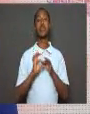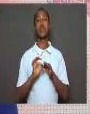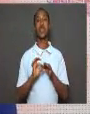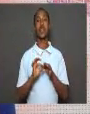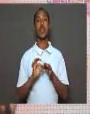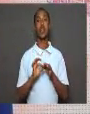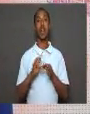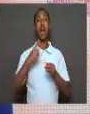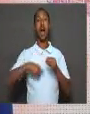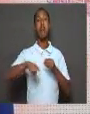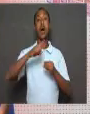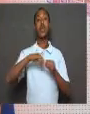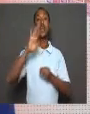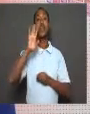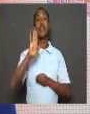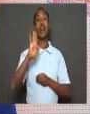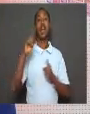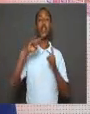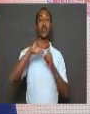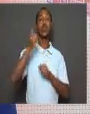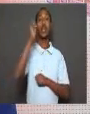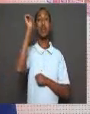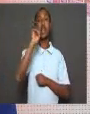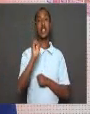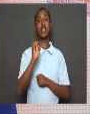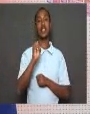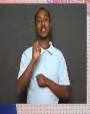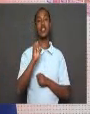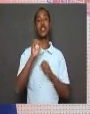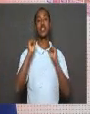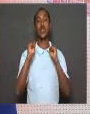bonds are about 5 to 10% as strong.